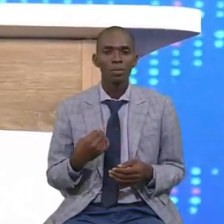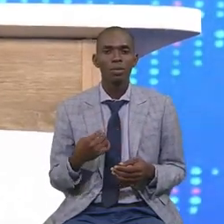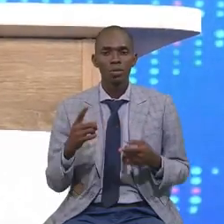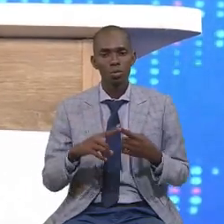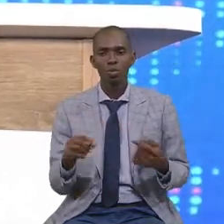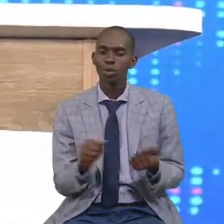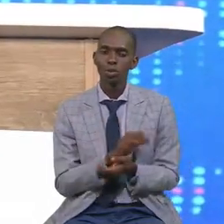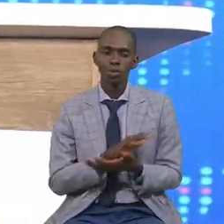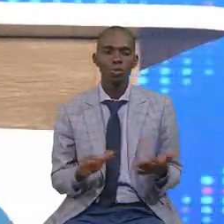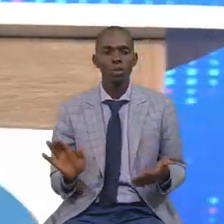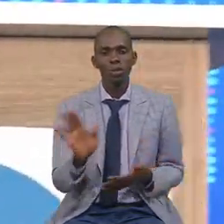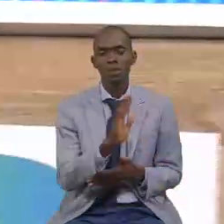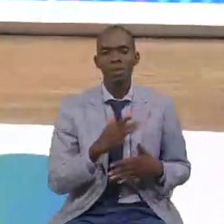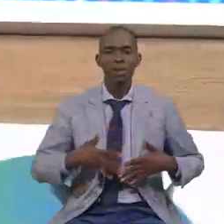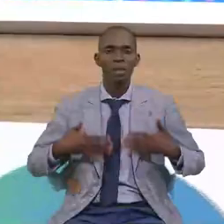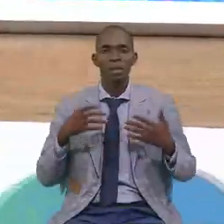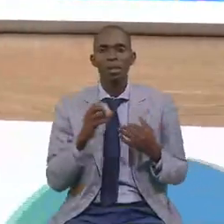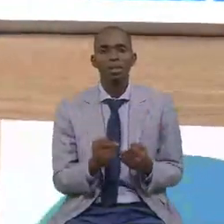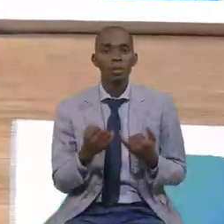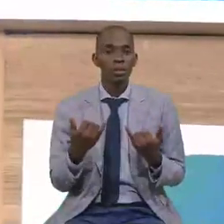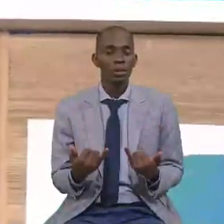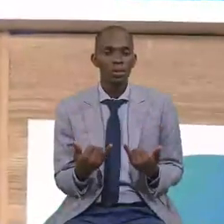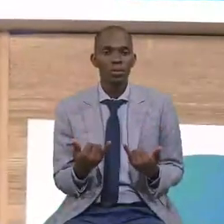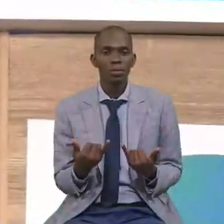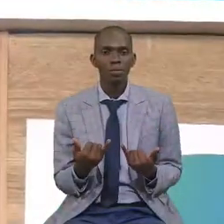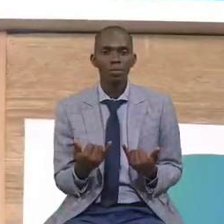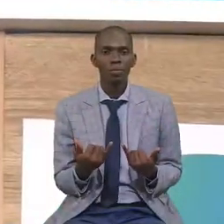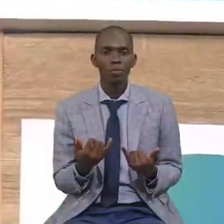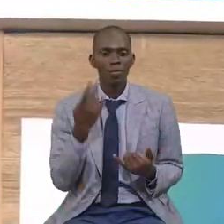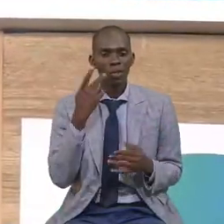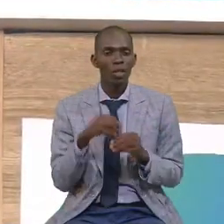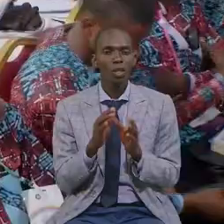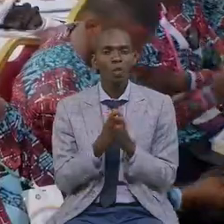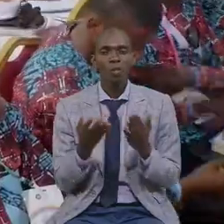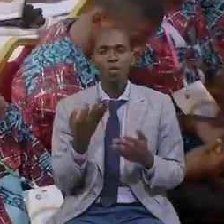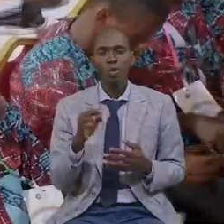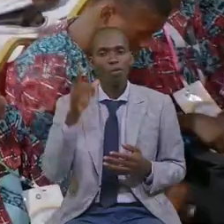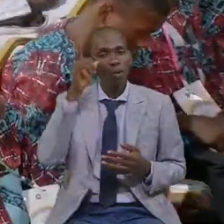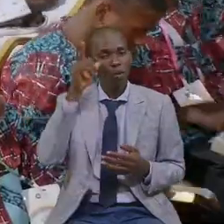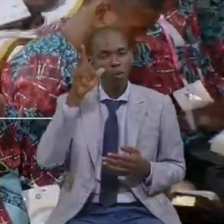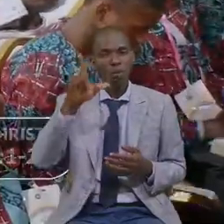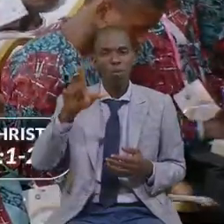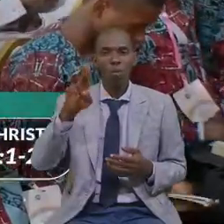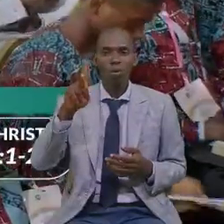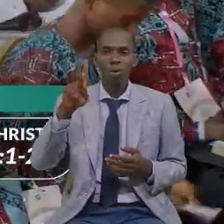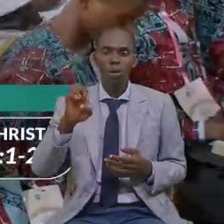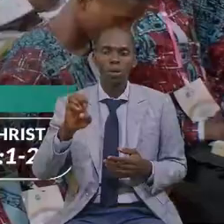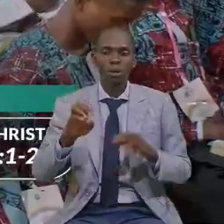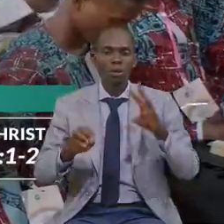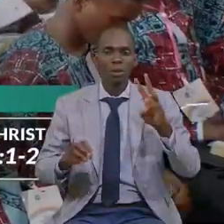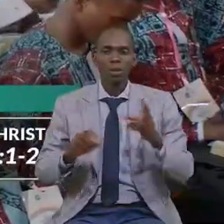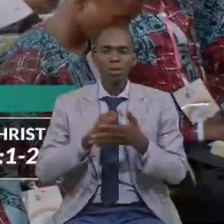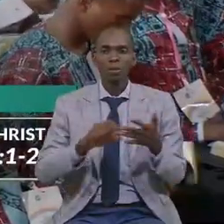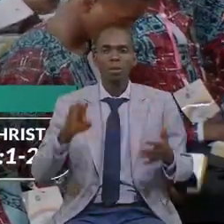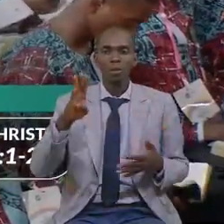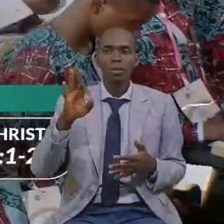destroy their lives. We're looking at Luke chapter 6, verse 49.